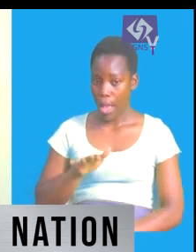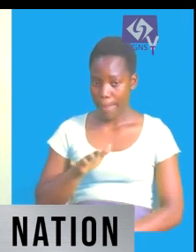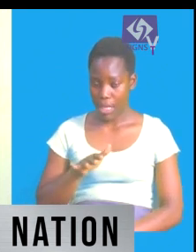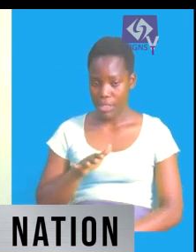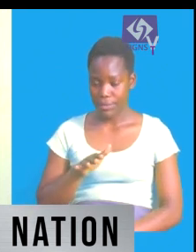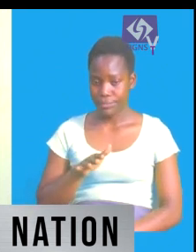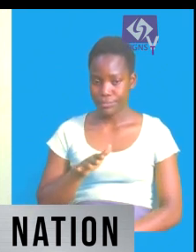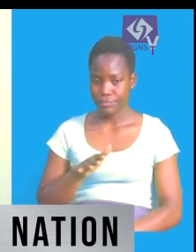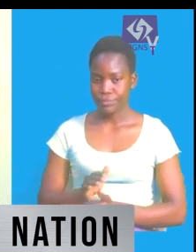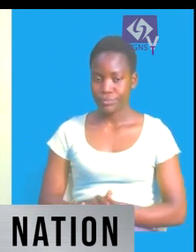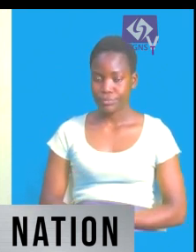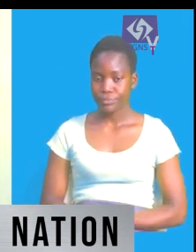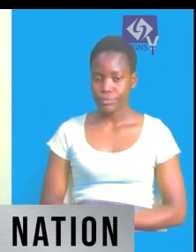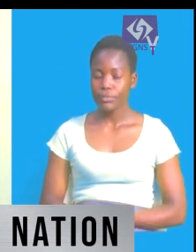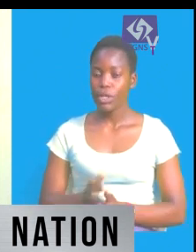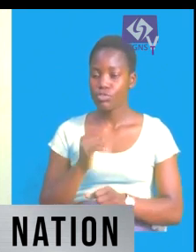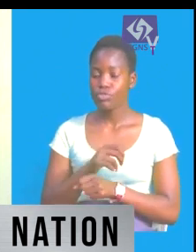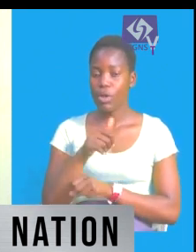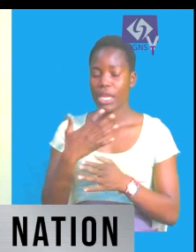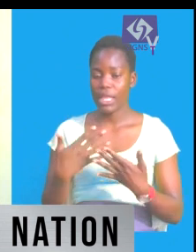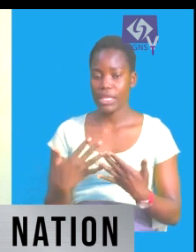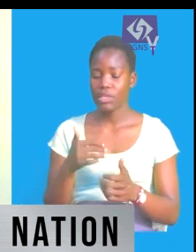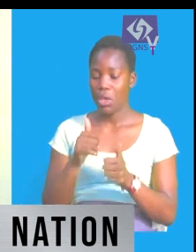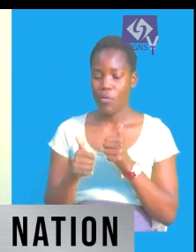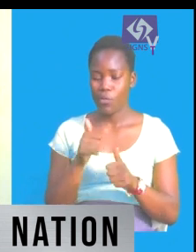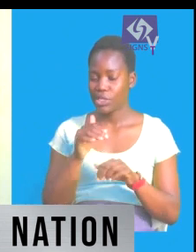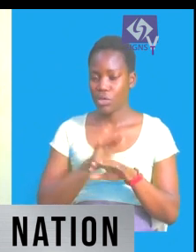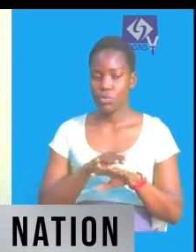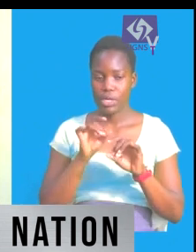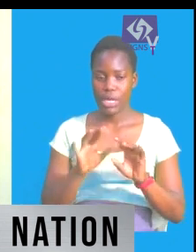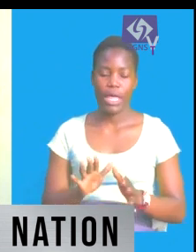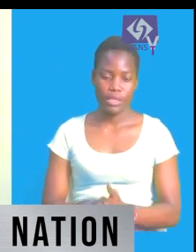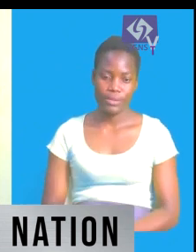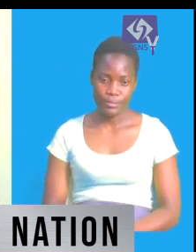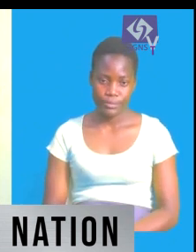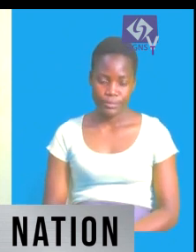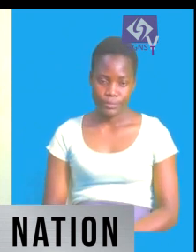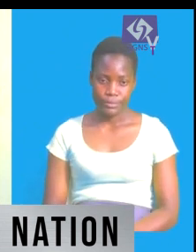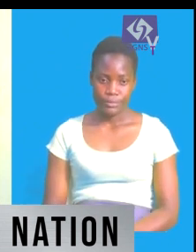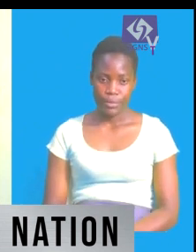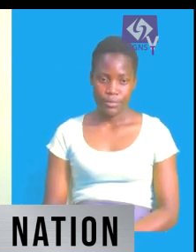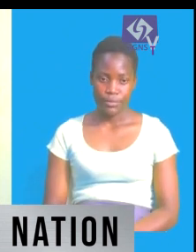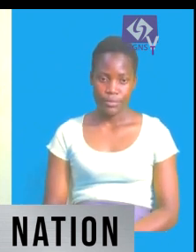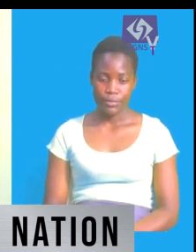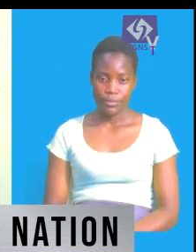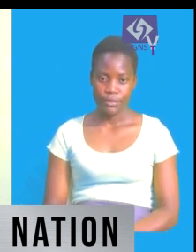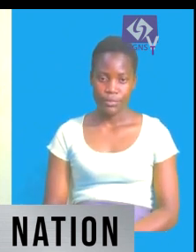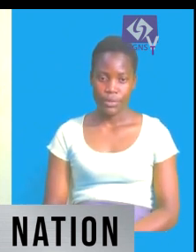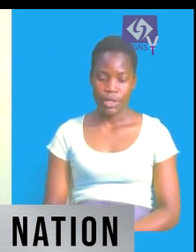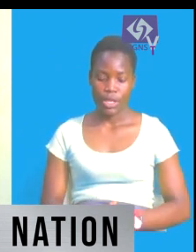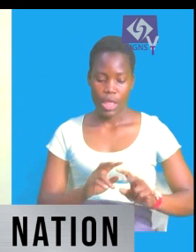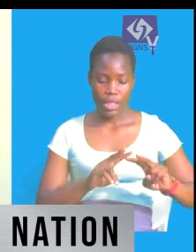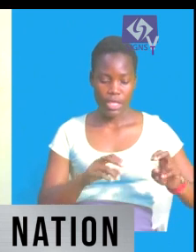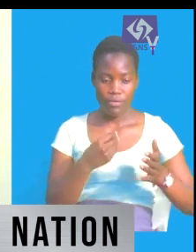go and do other things that are not supposed to be done. For that matter, looking for